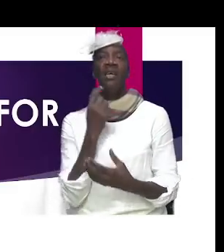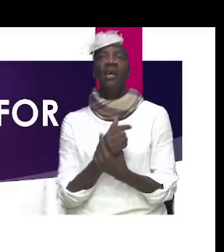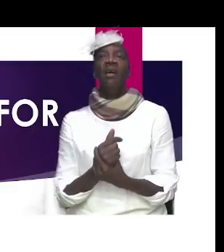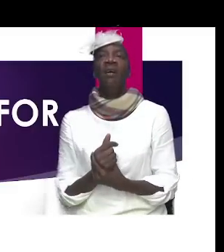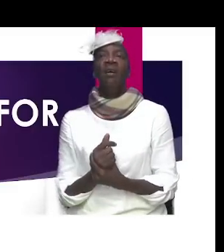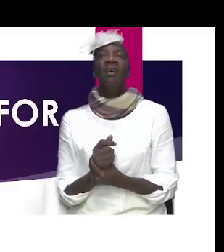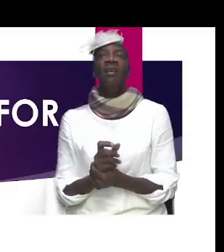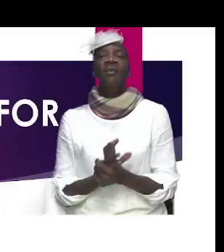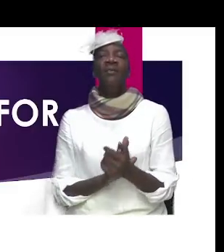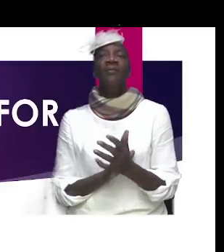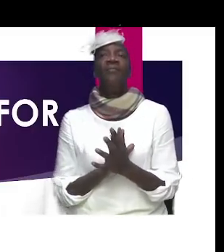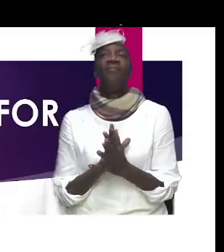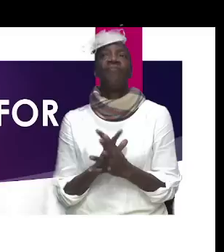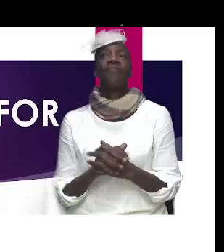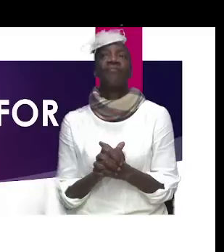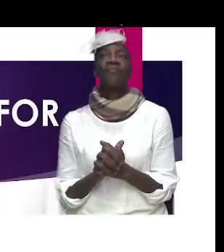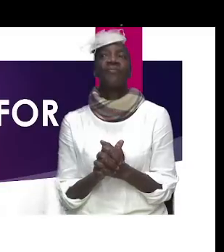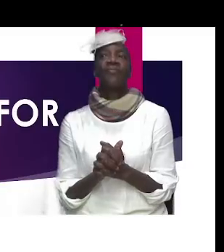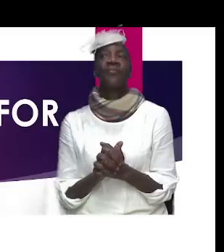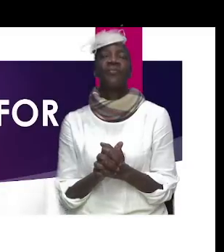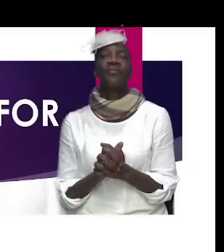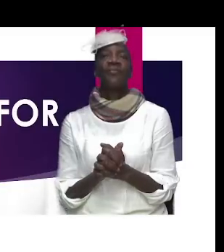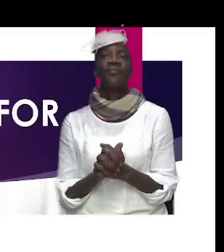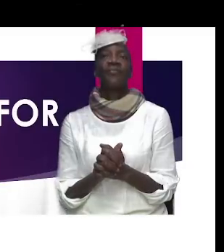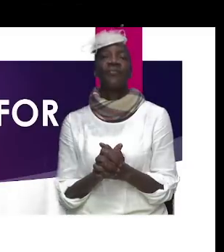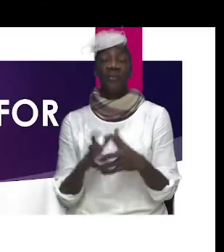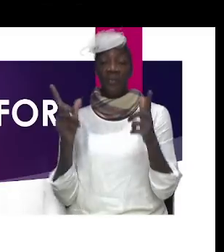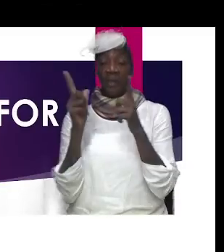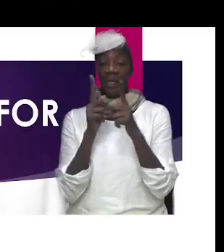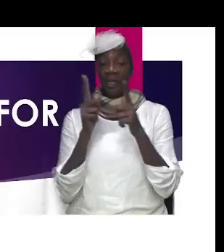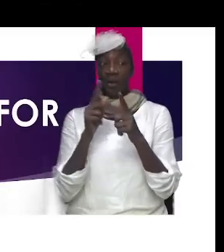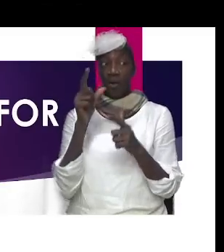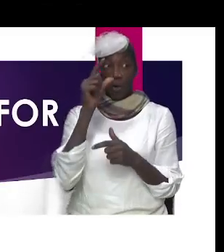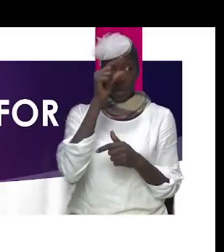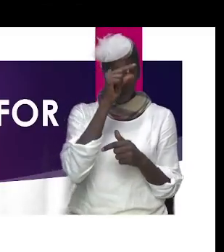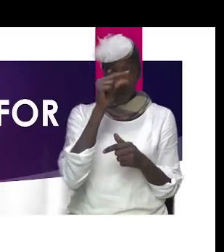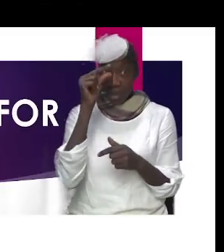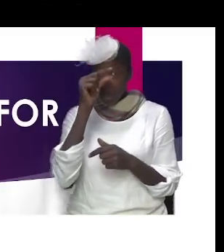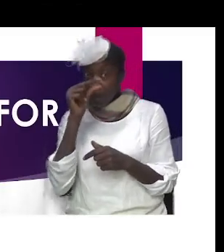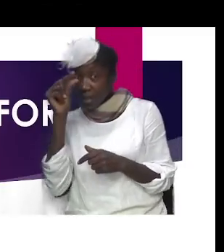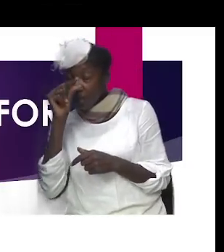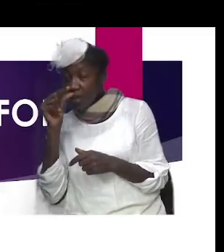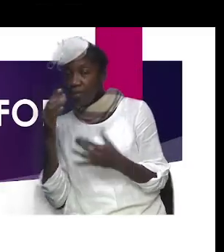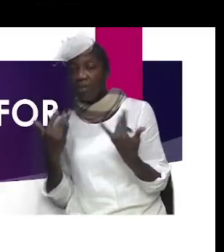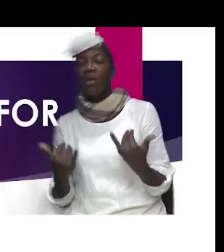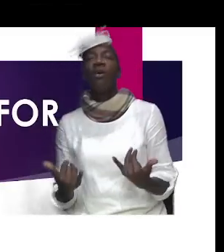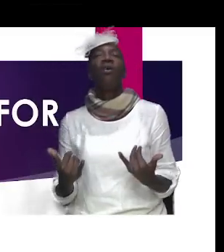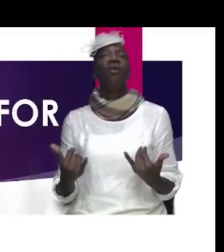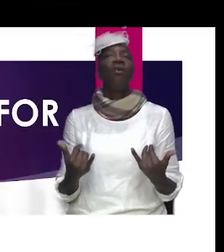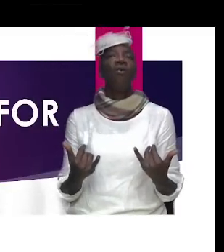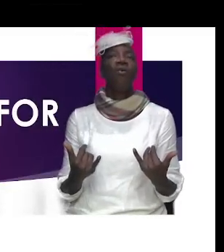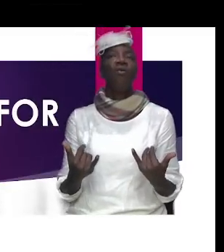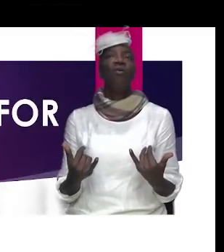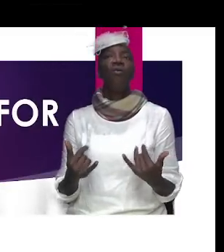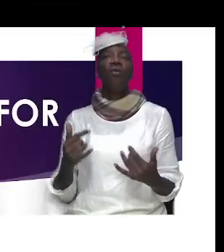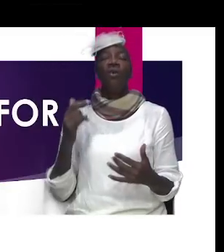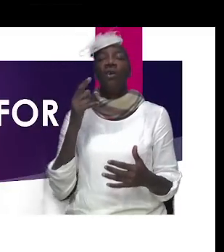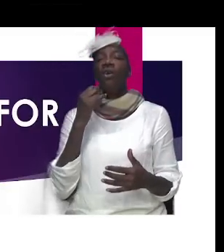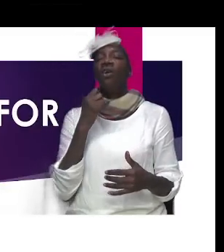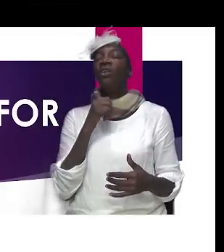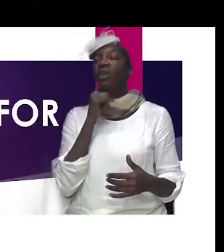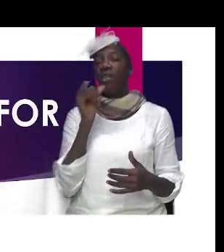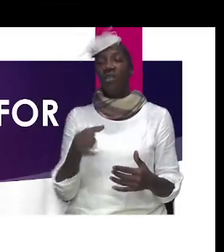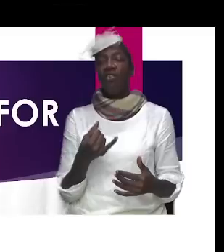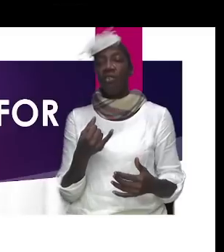that small little glimpse of how the Lord will look at things, not just the amount, but what is behind it, because as I